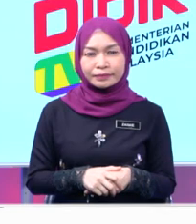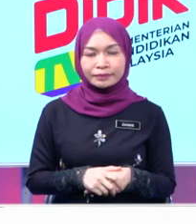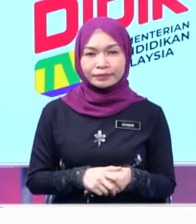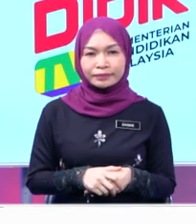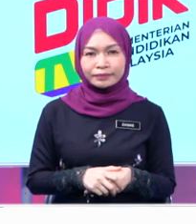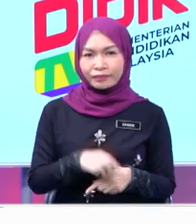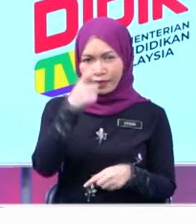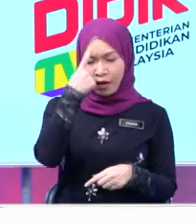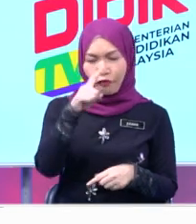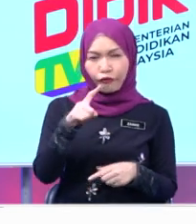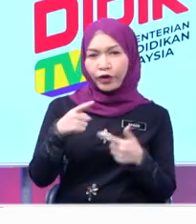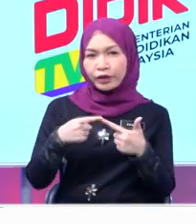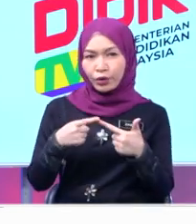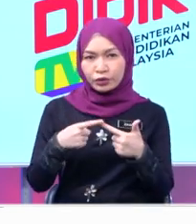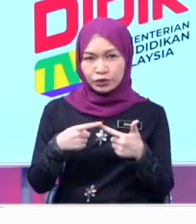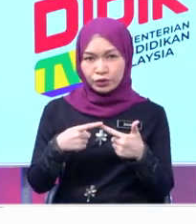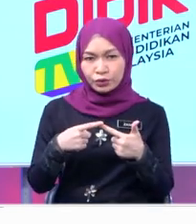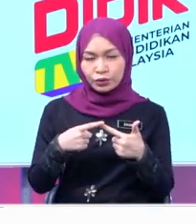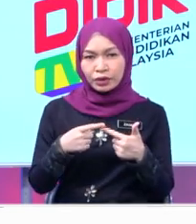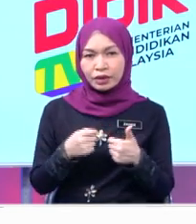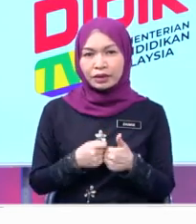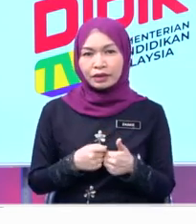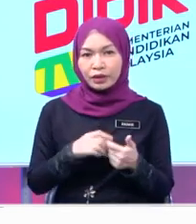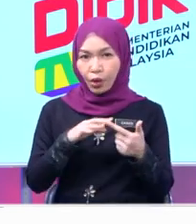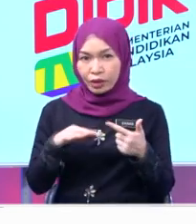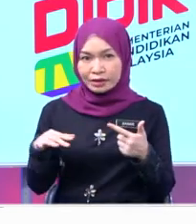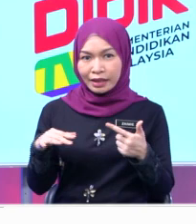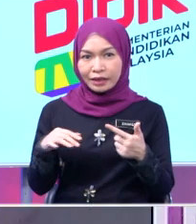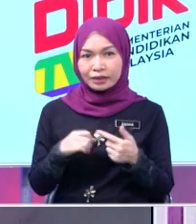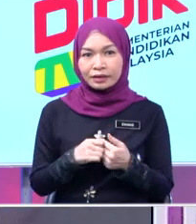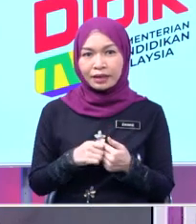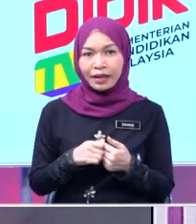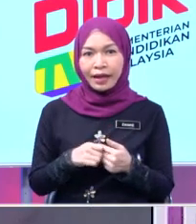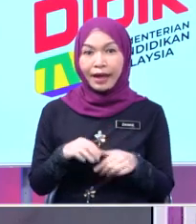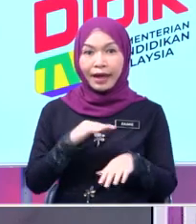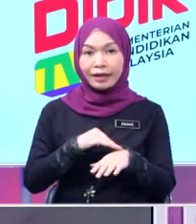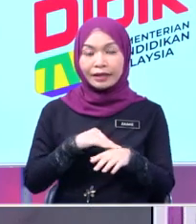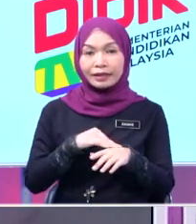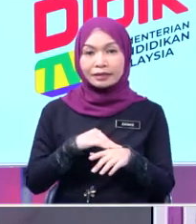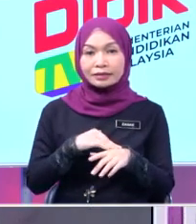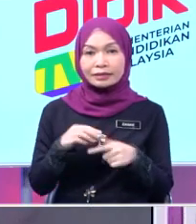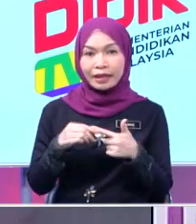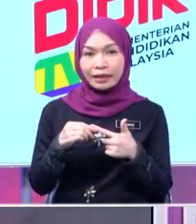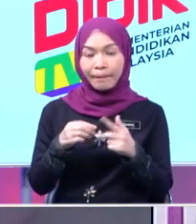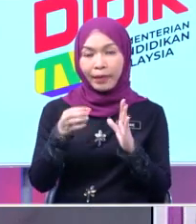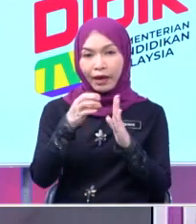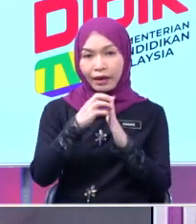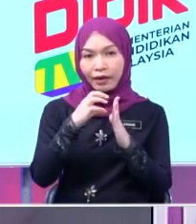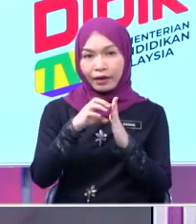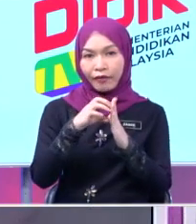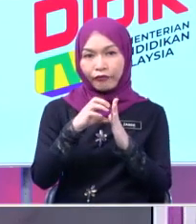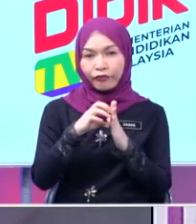the content is in the next paragraph. No need for plastic bags, okay? All right? All